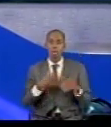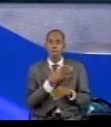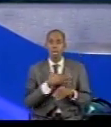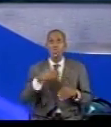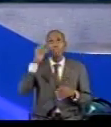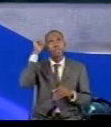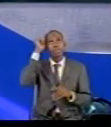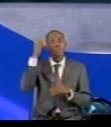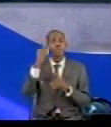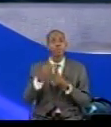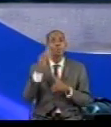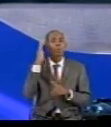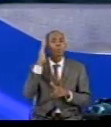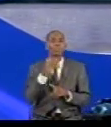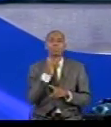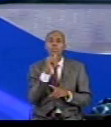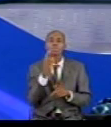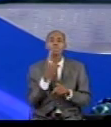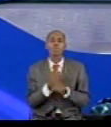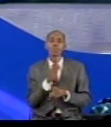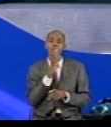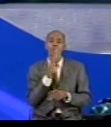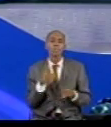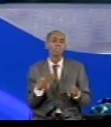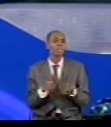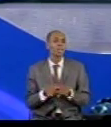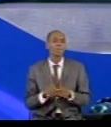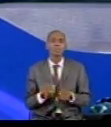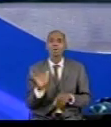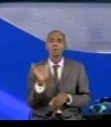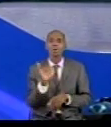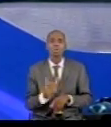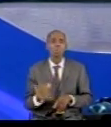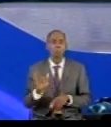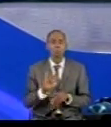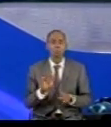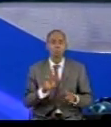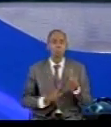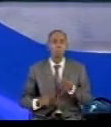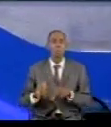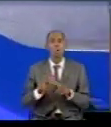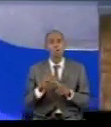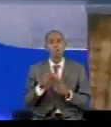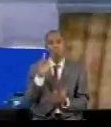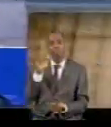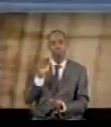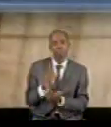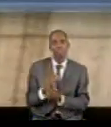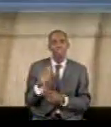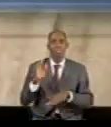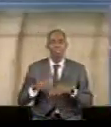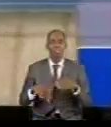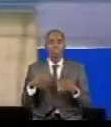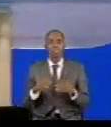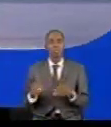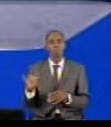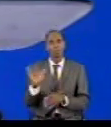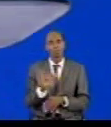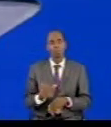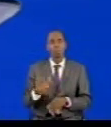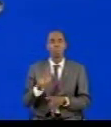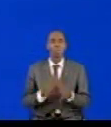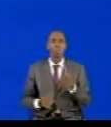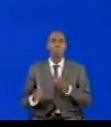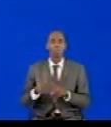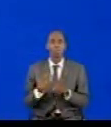be just like ordinary people or even less than the ordinary. That's how we come today,